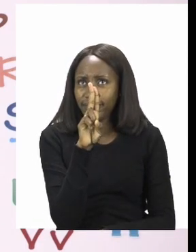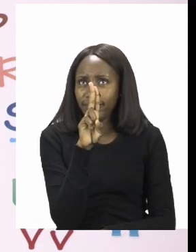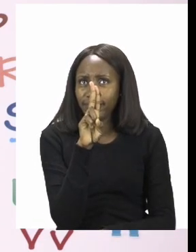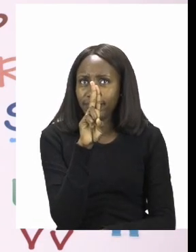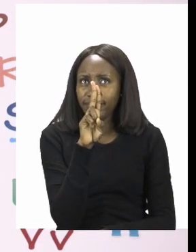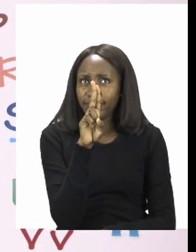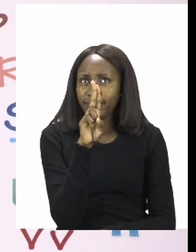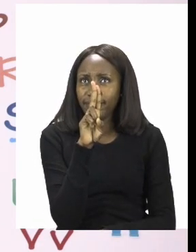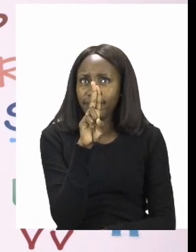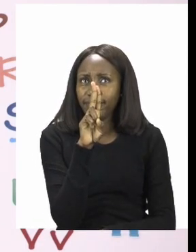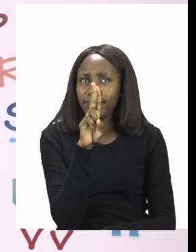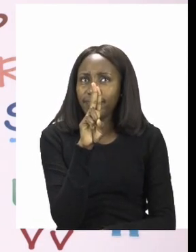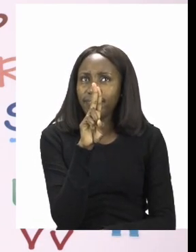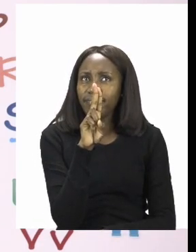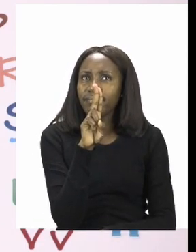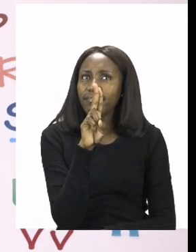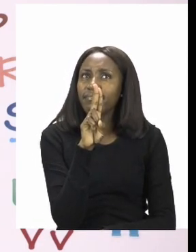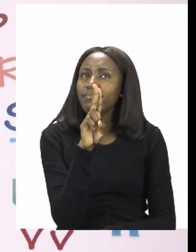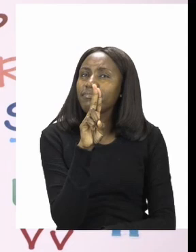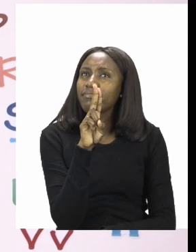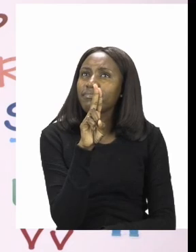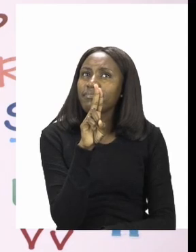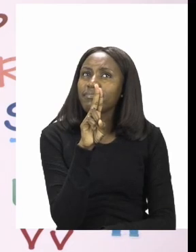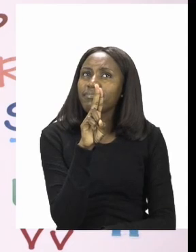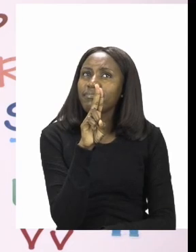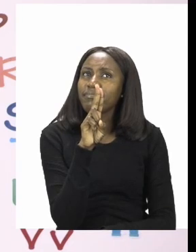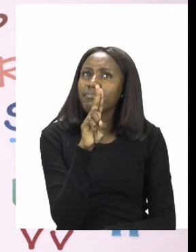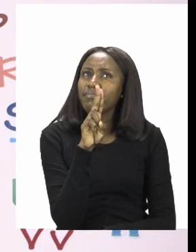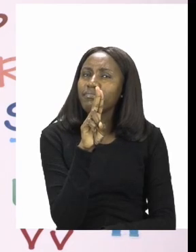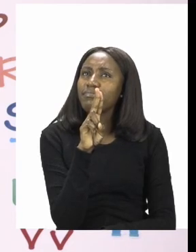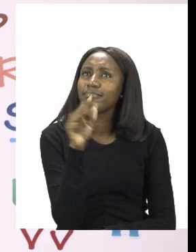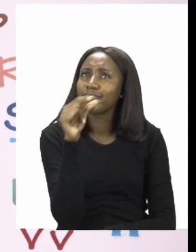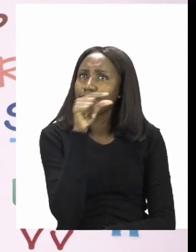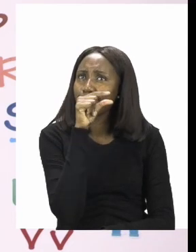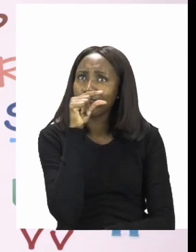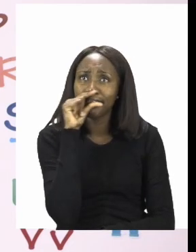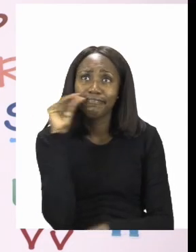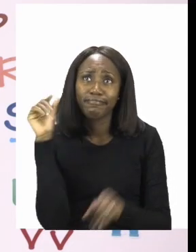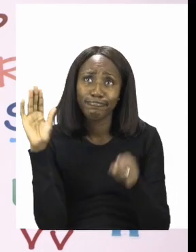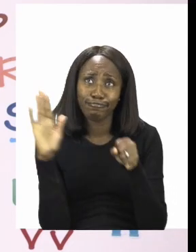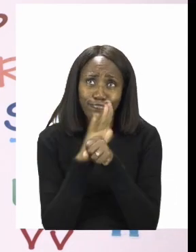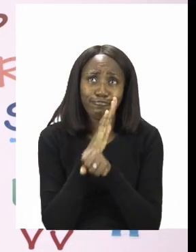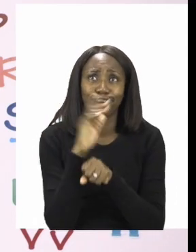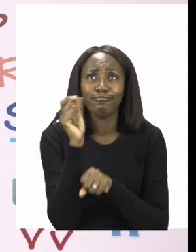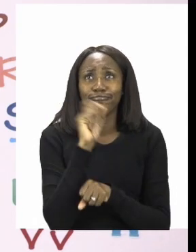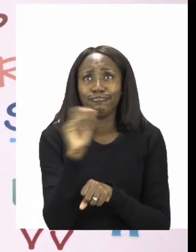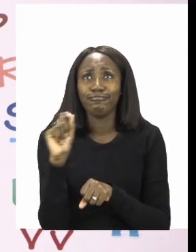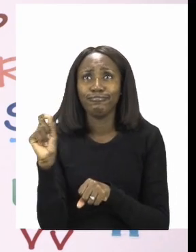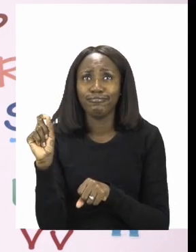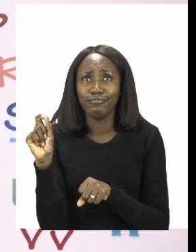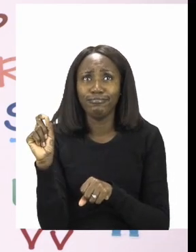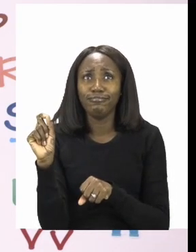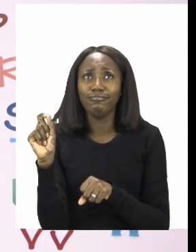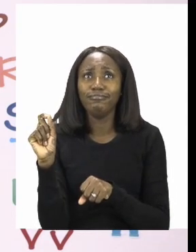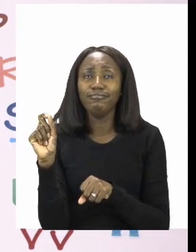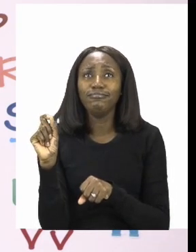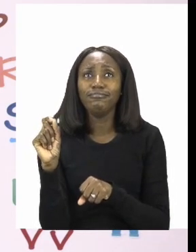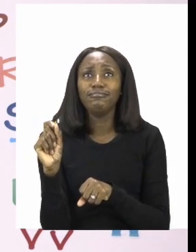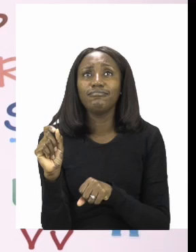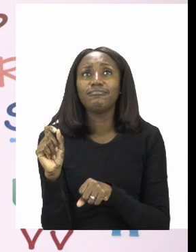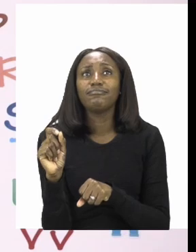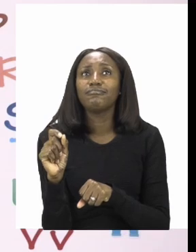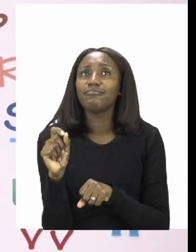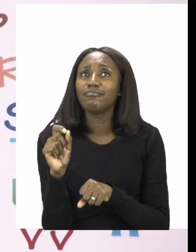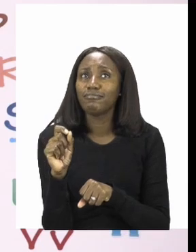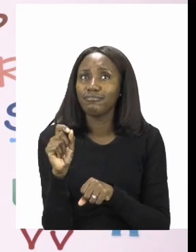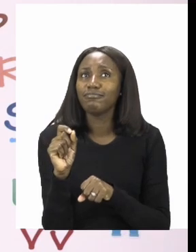H. Now we're going to try and write the correct word, and then I want you to look for it and